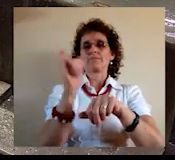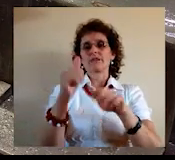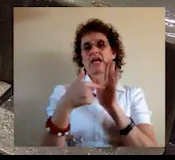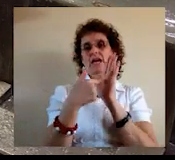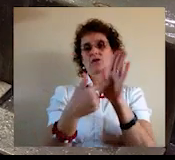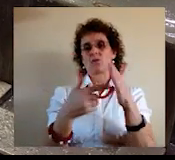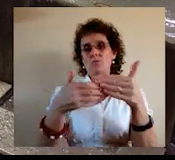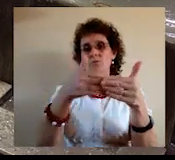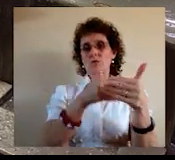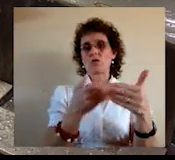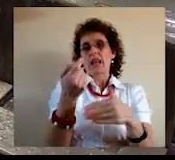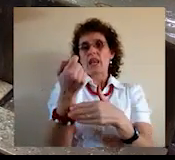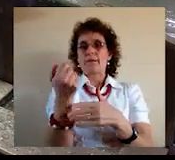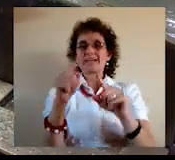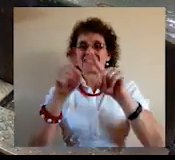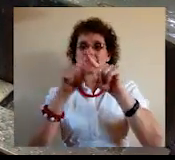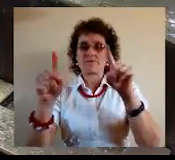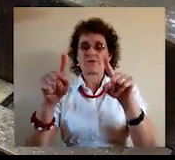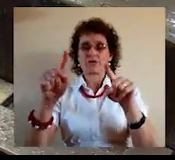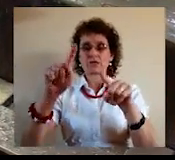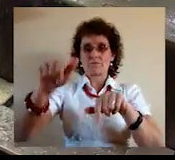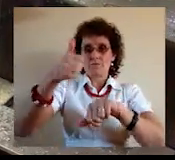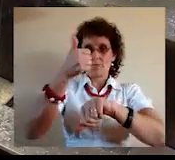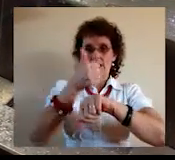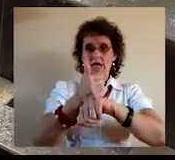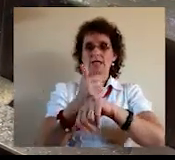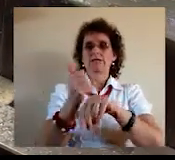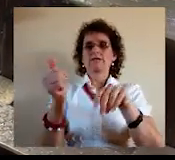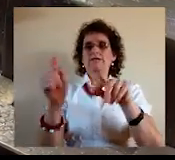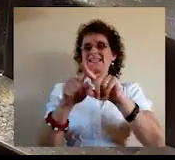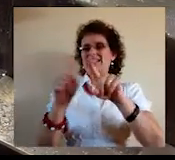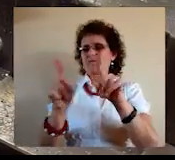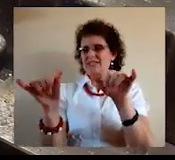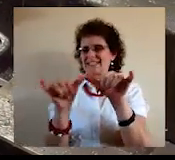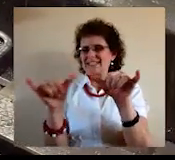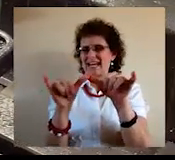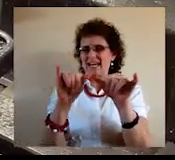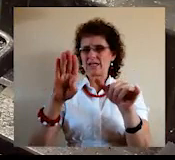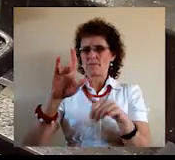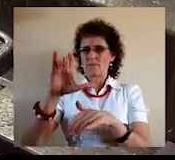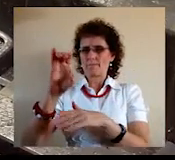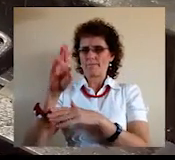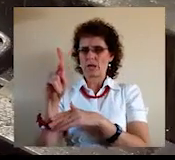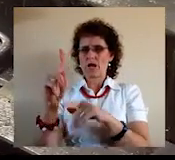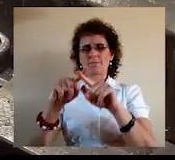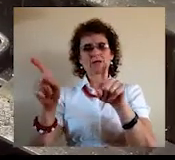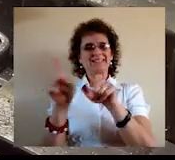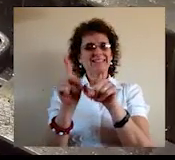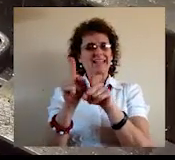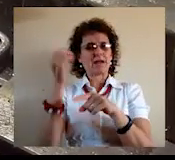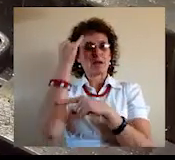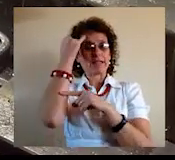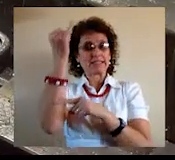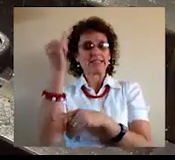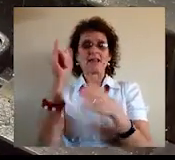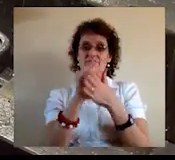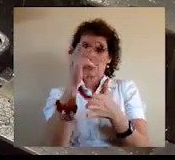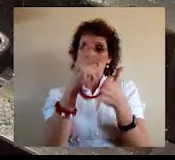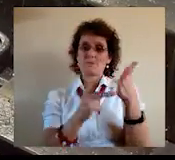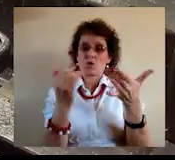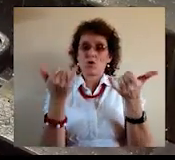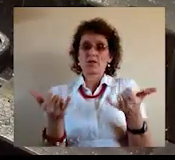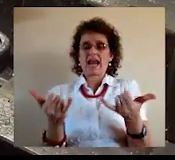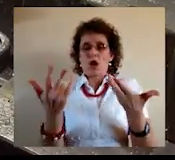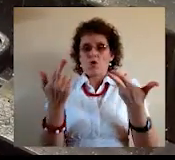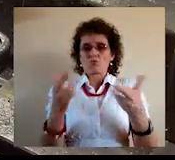you earlier, just a little different format, different size blocks, but same concept. This part is ready